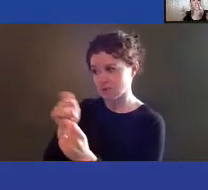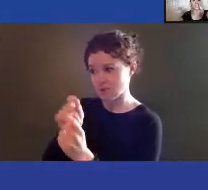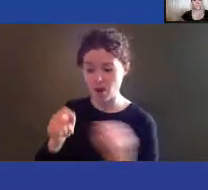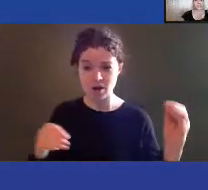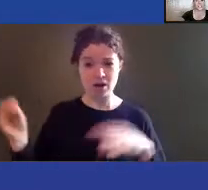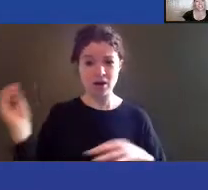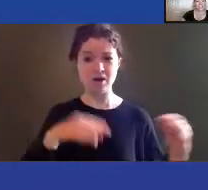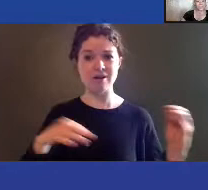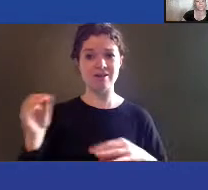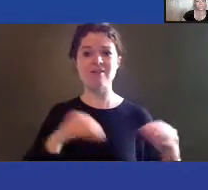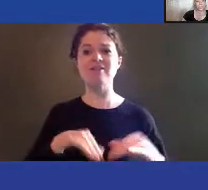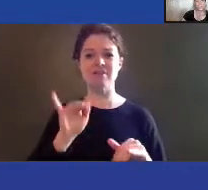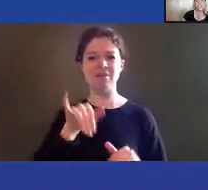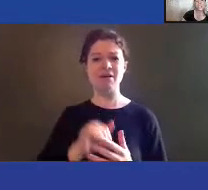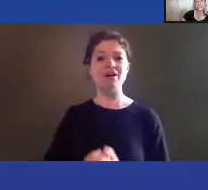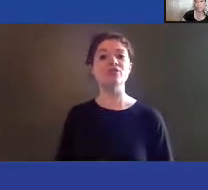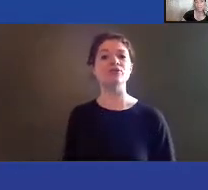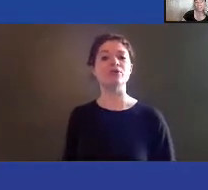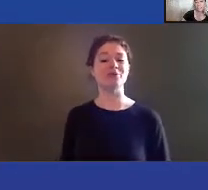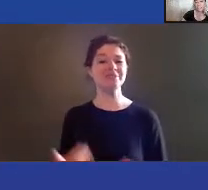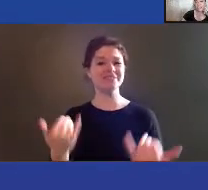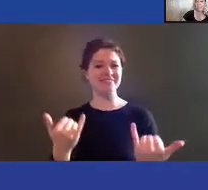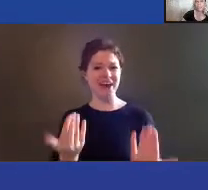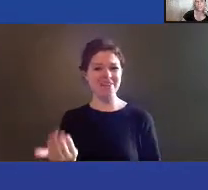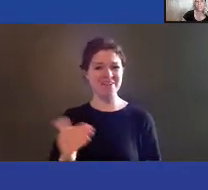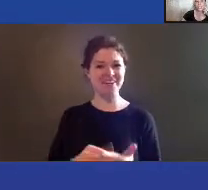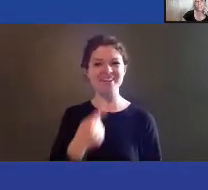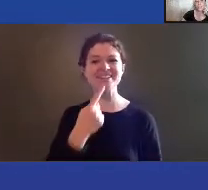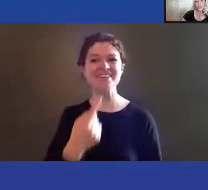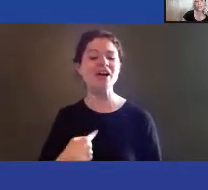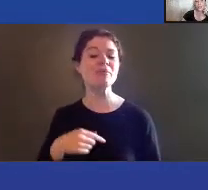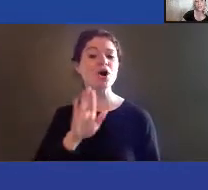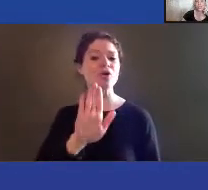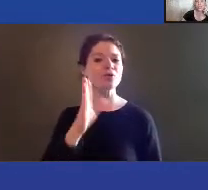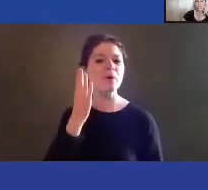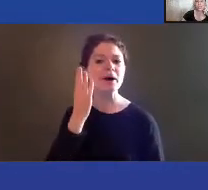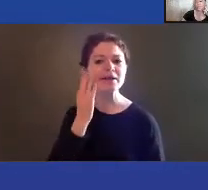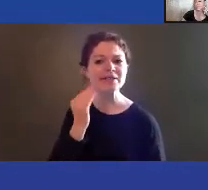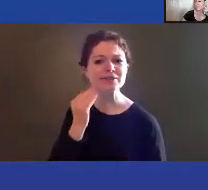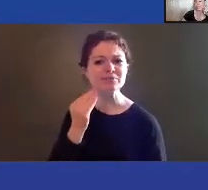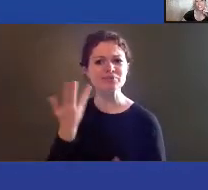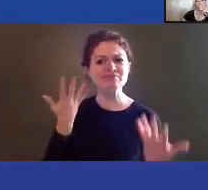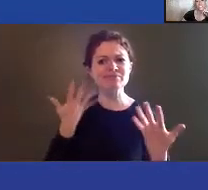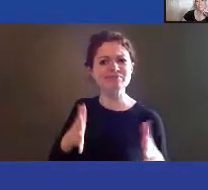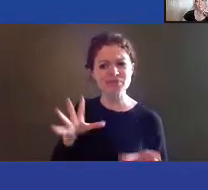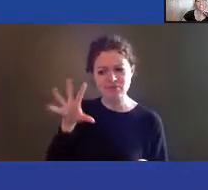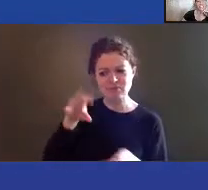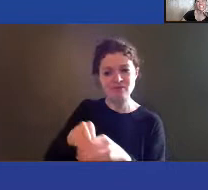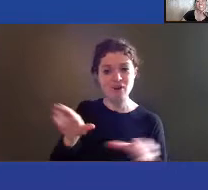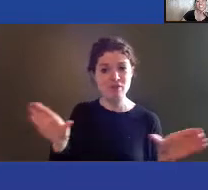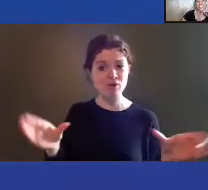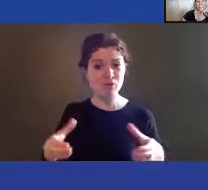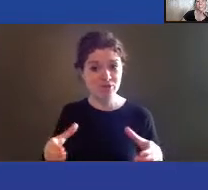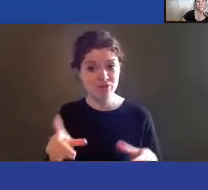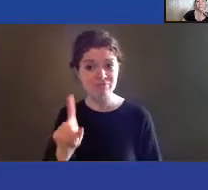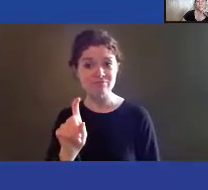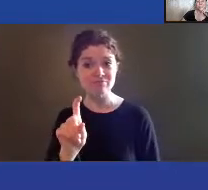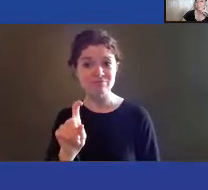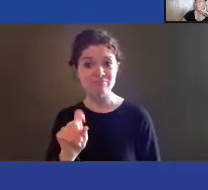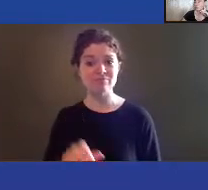So I'd like to hear from y'all again. What is your experience being a part of a coalition? You can share some ideas in the